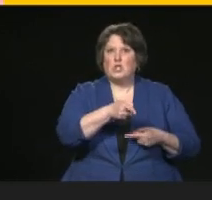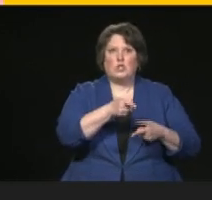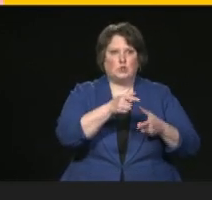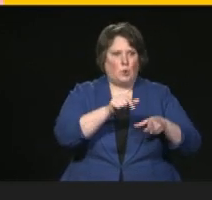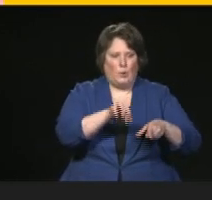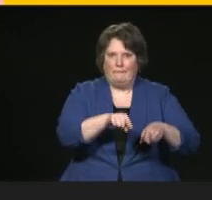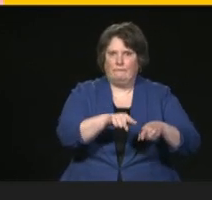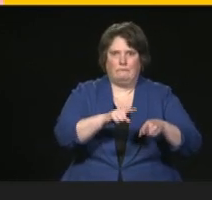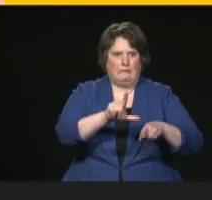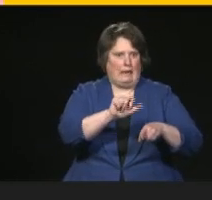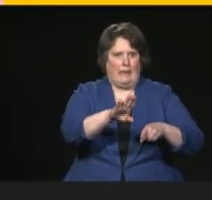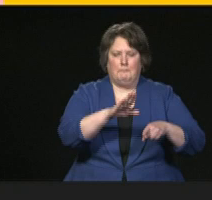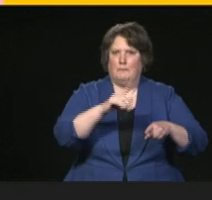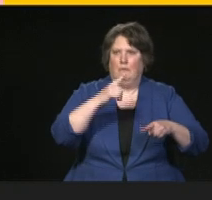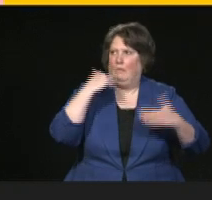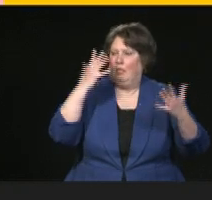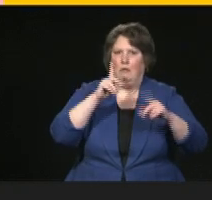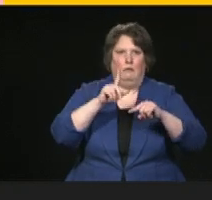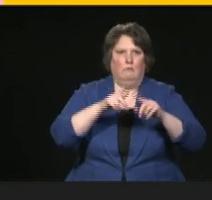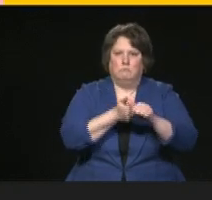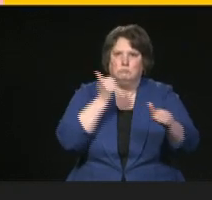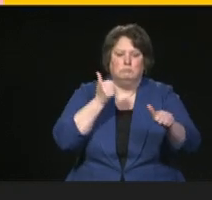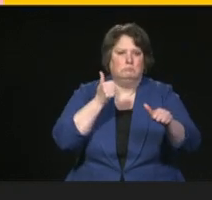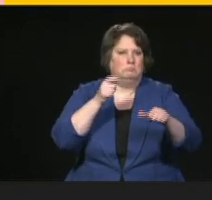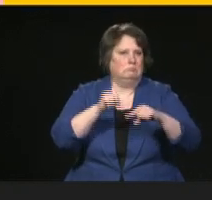by bulk purchasing